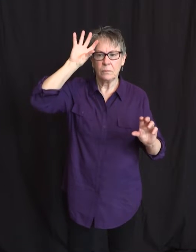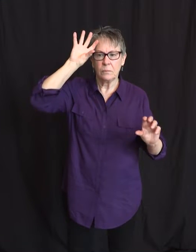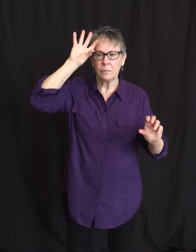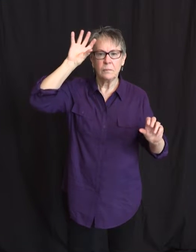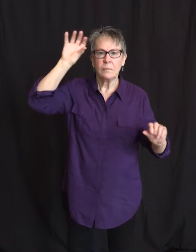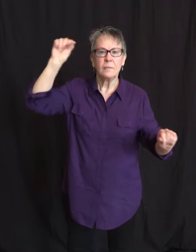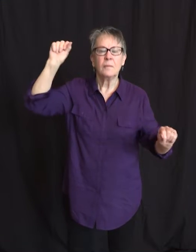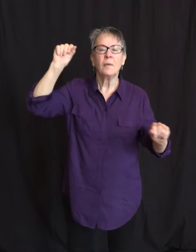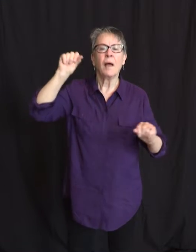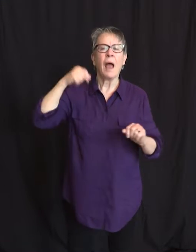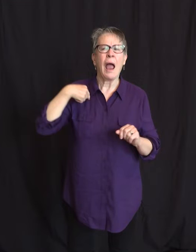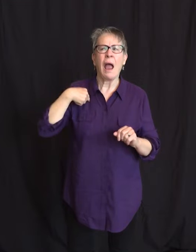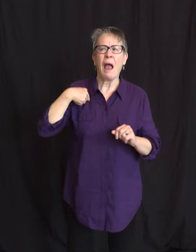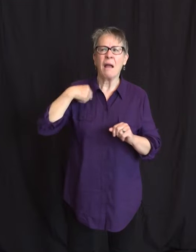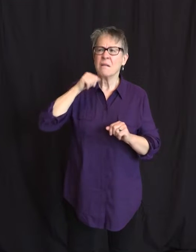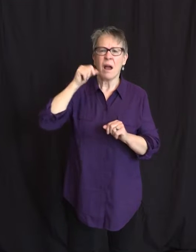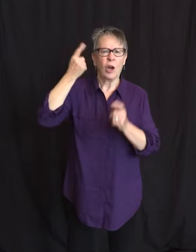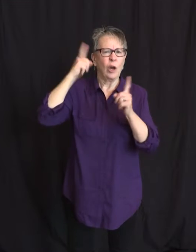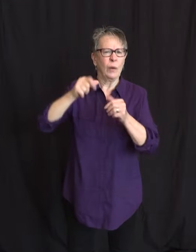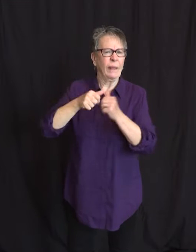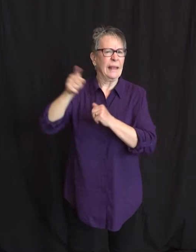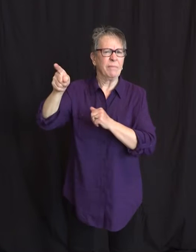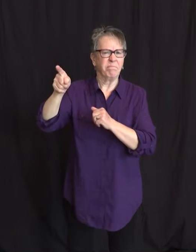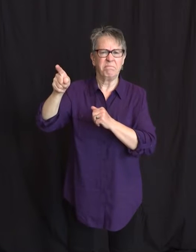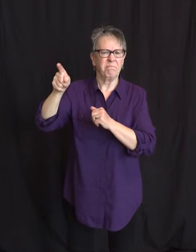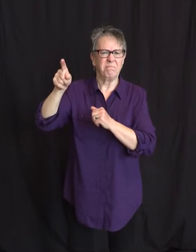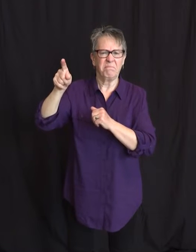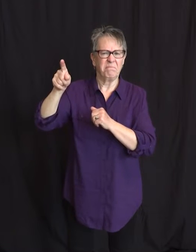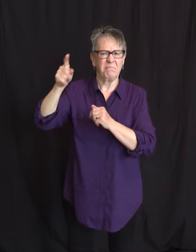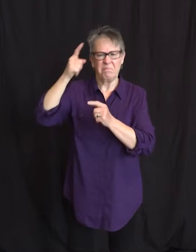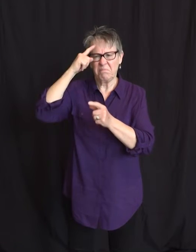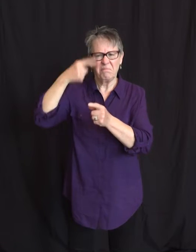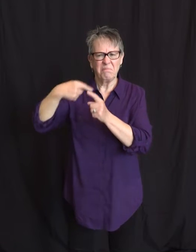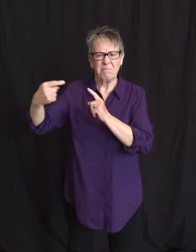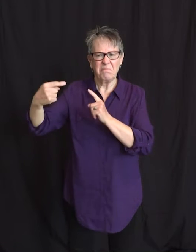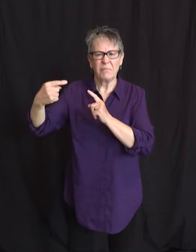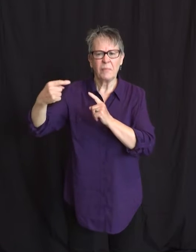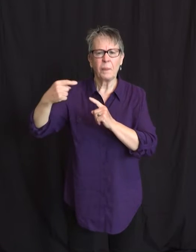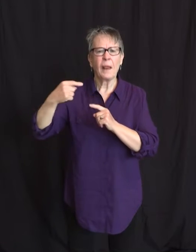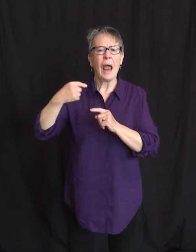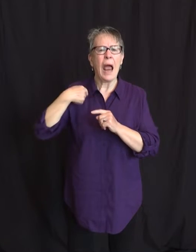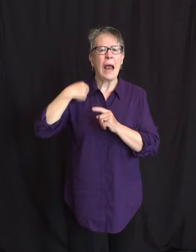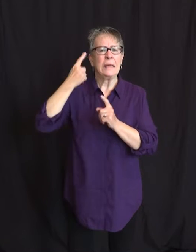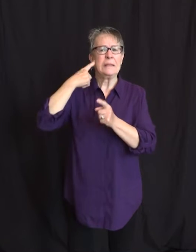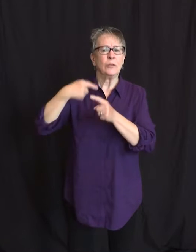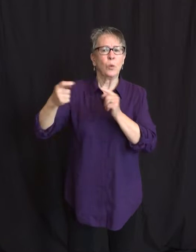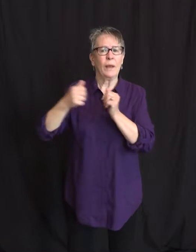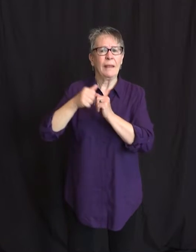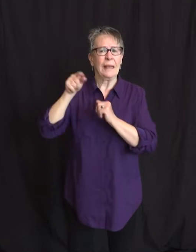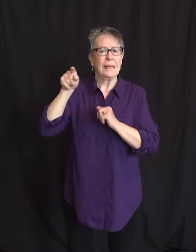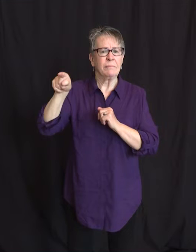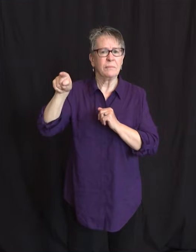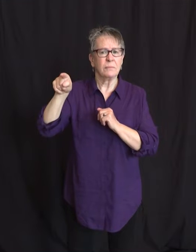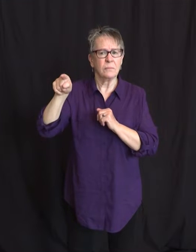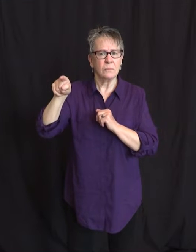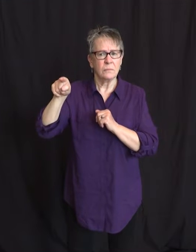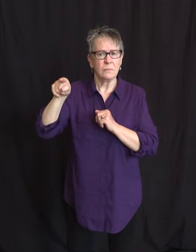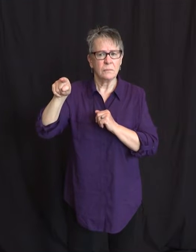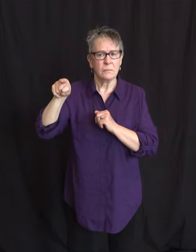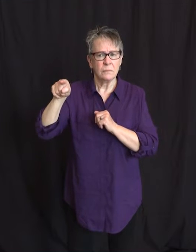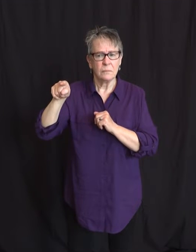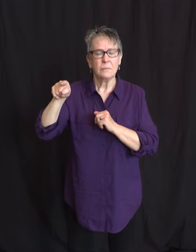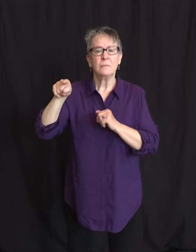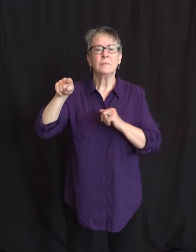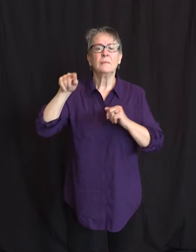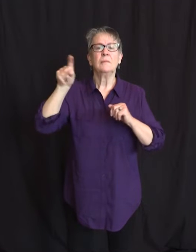government is not the answer, government is the problem. That is not the case today, with all due respect to the president. We need government now